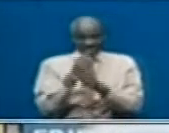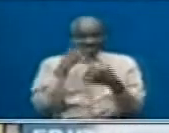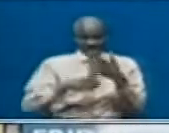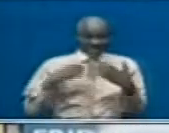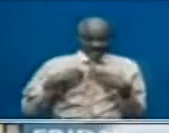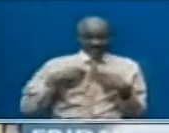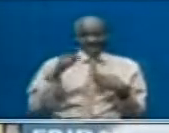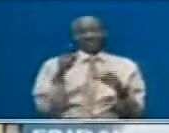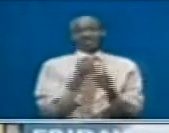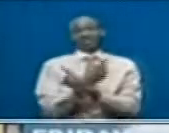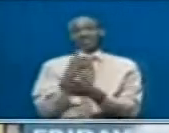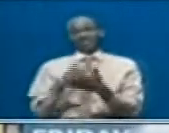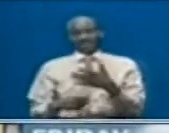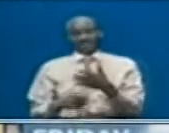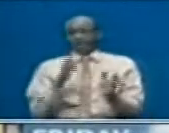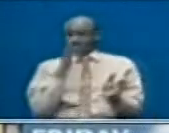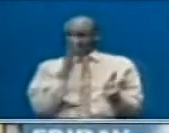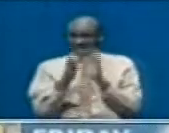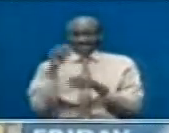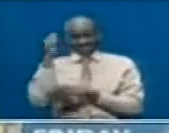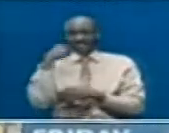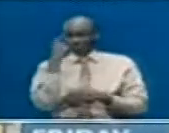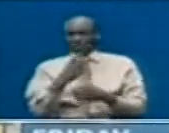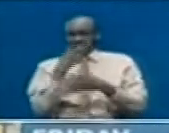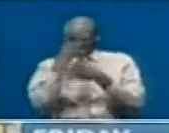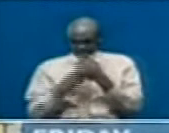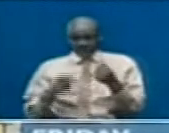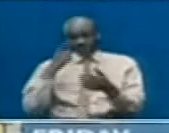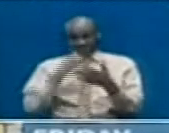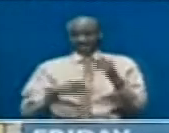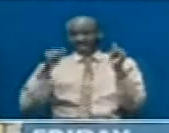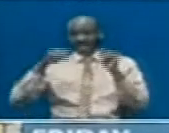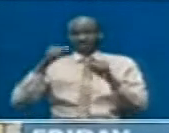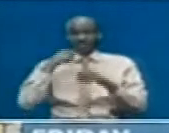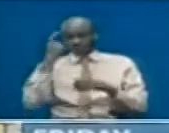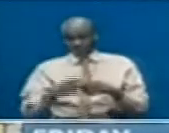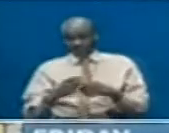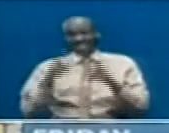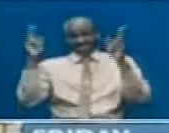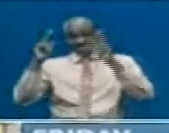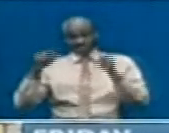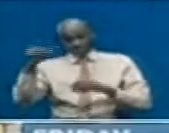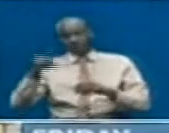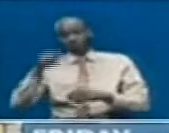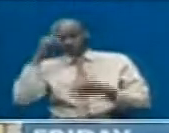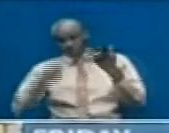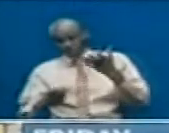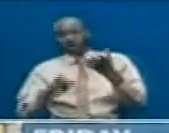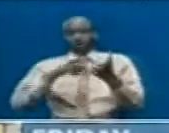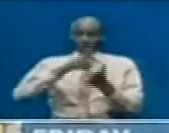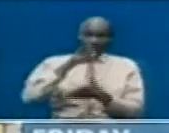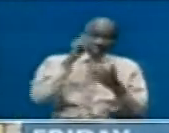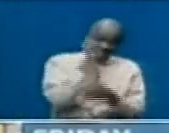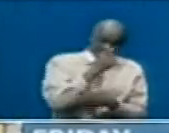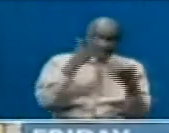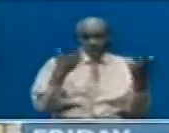capital gains tax. The plan by Kenya to implement the double taxation agreement therefore means that multinationals have a choice to pay tax either in Kenya